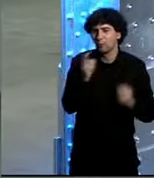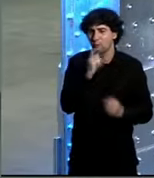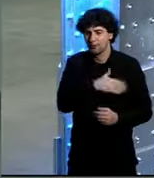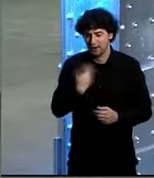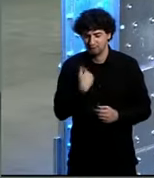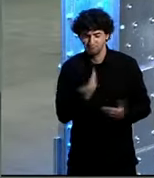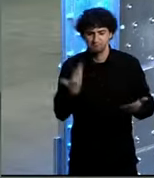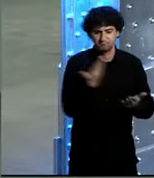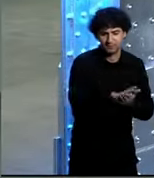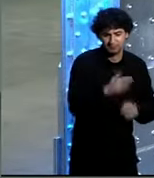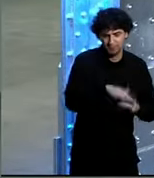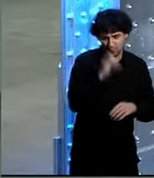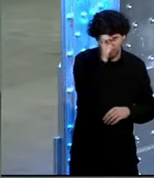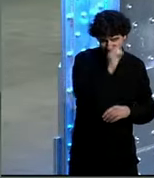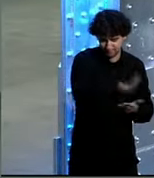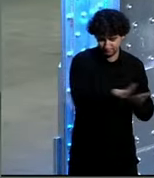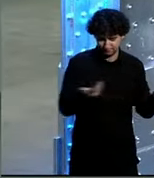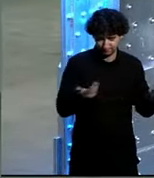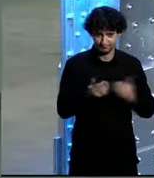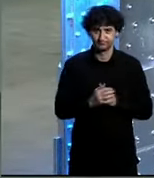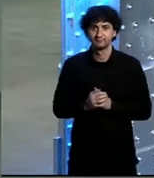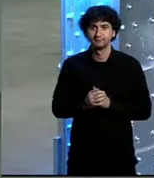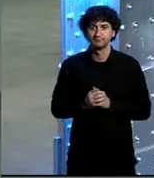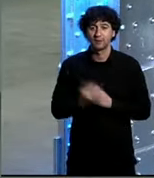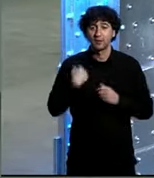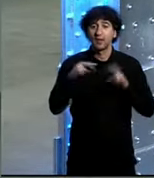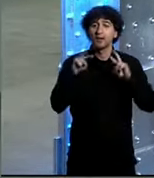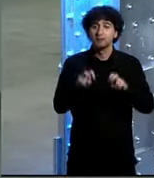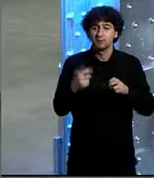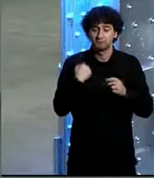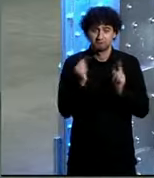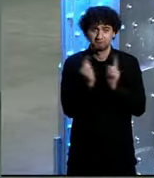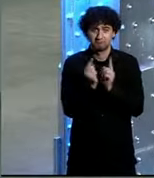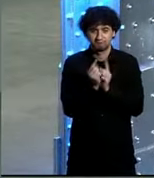So I just wanted to advance some things to throw into the round table.